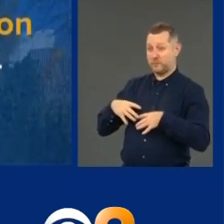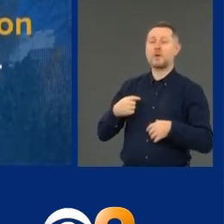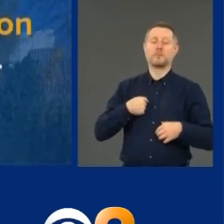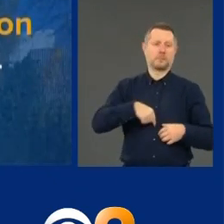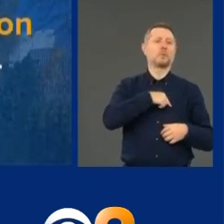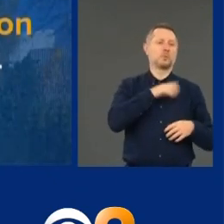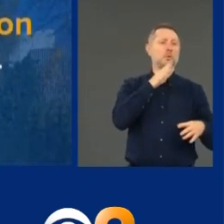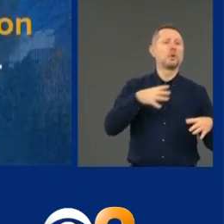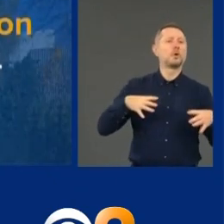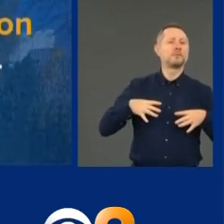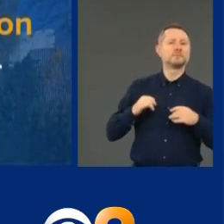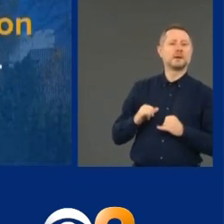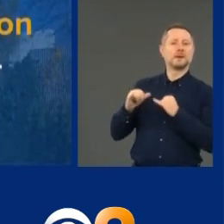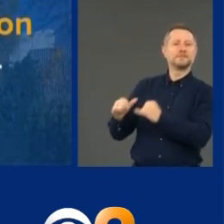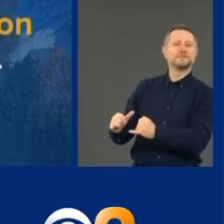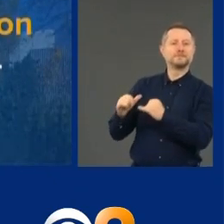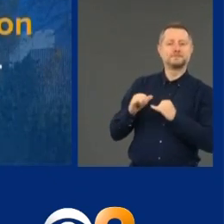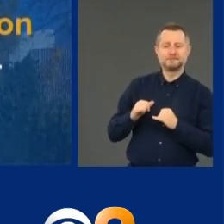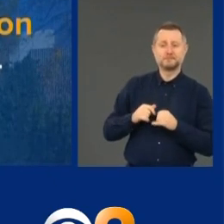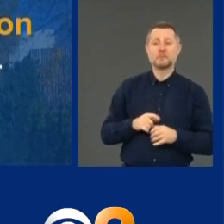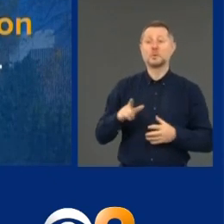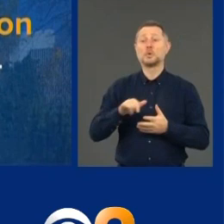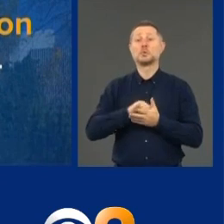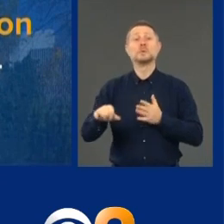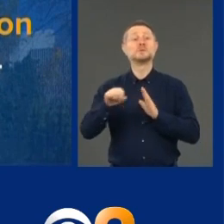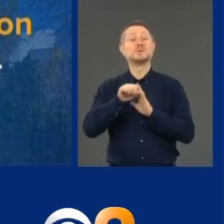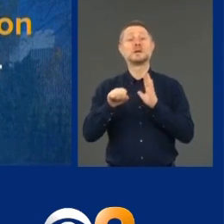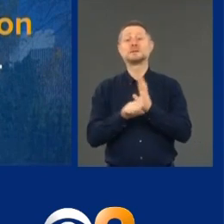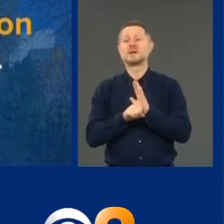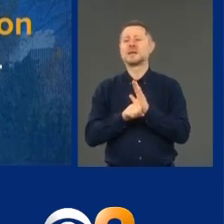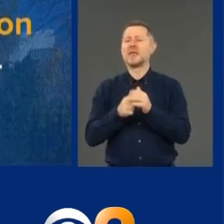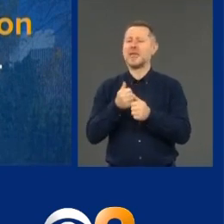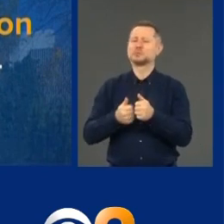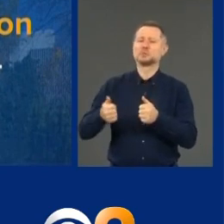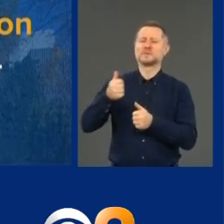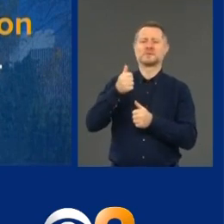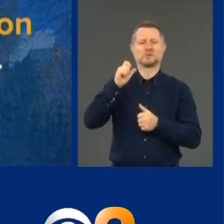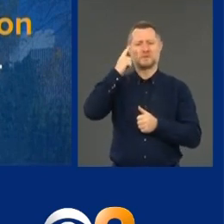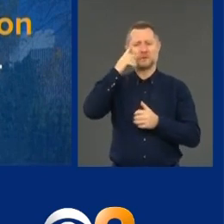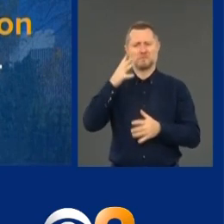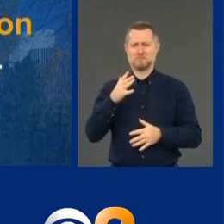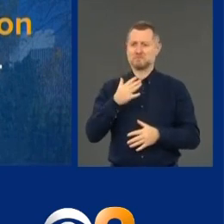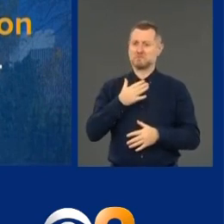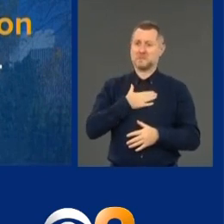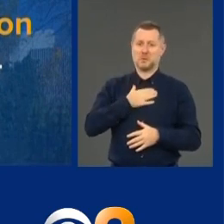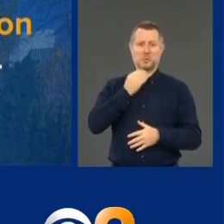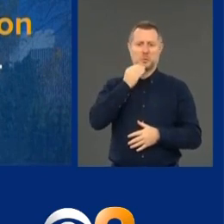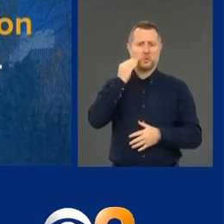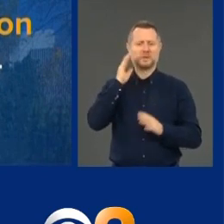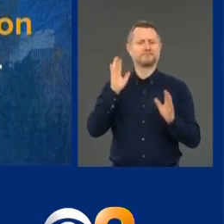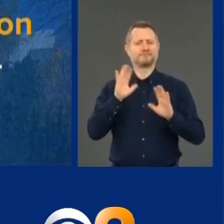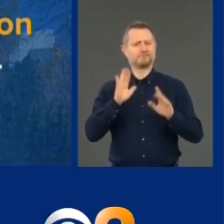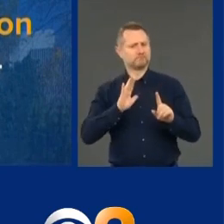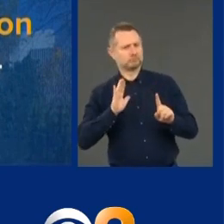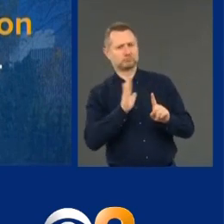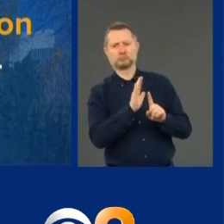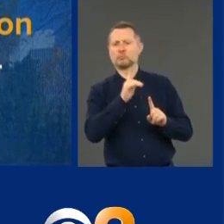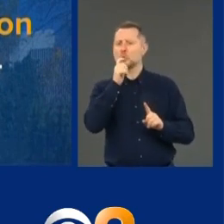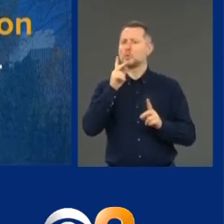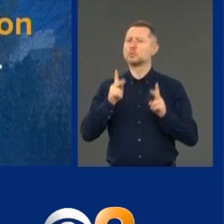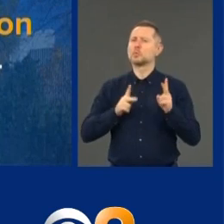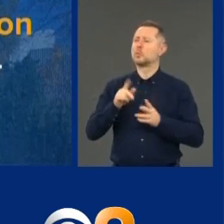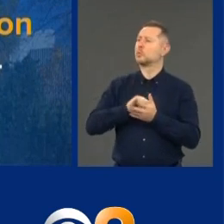We're in the New York State Executive Mansion. It's not really my home, it's the people's home. It is the